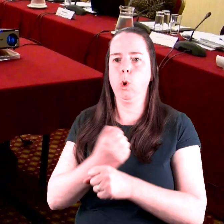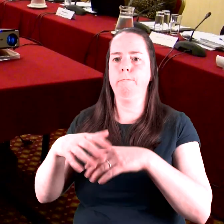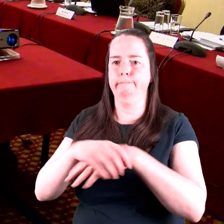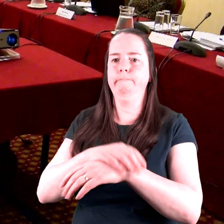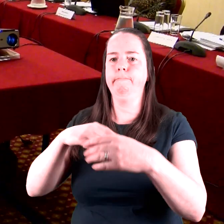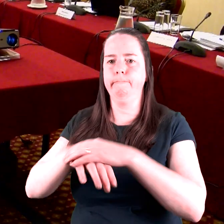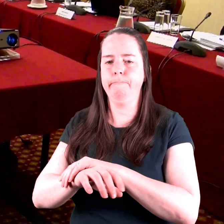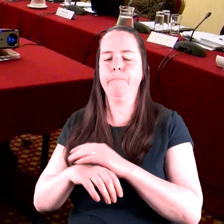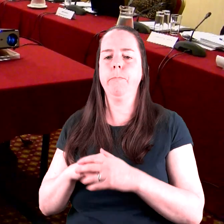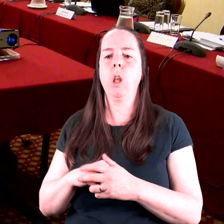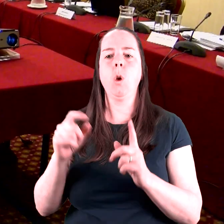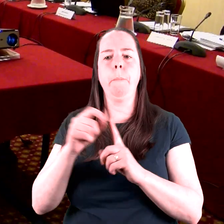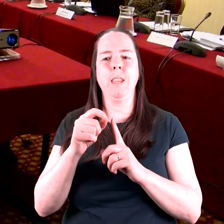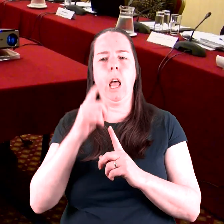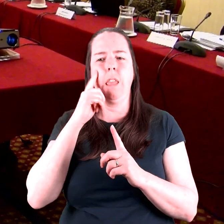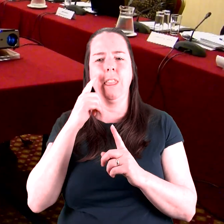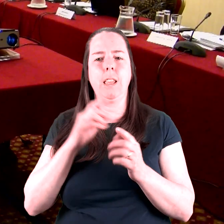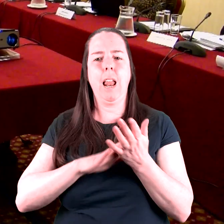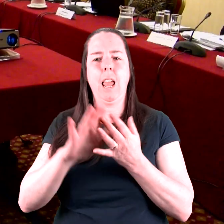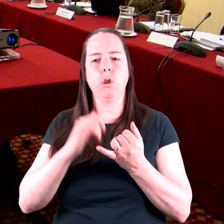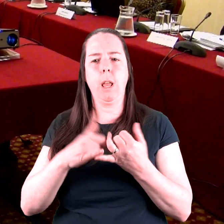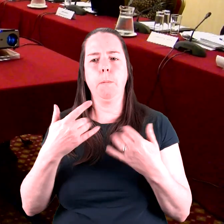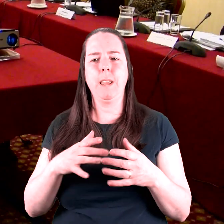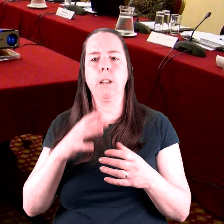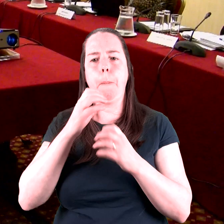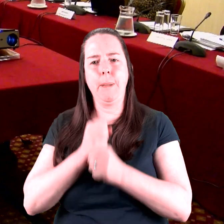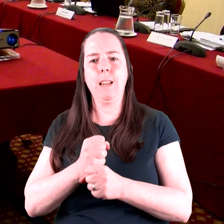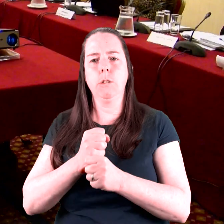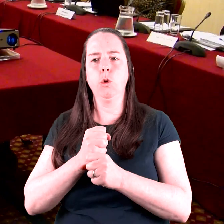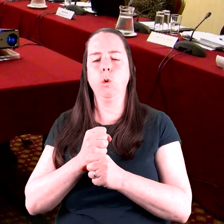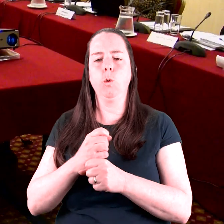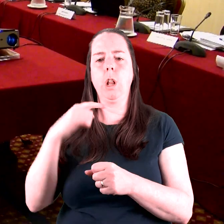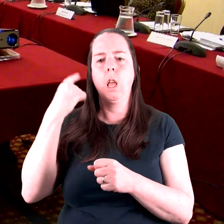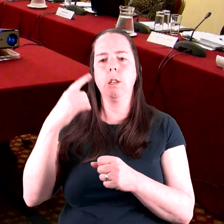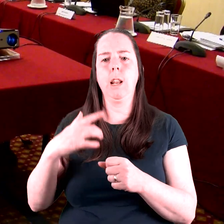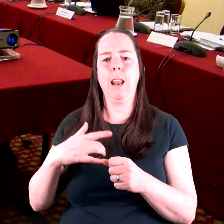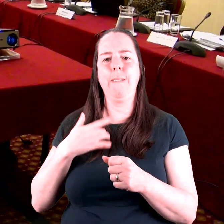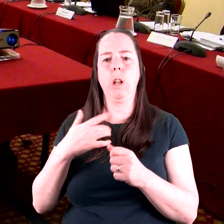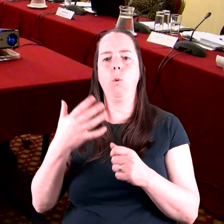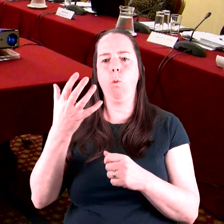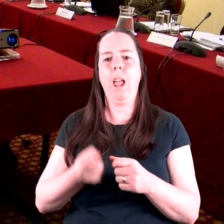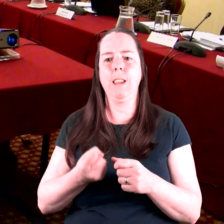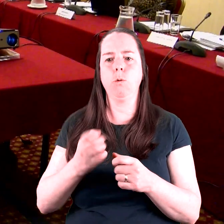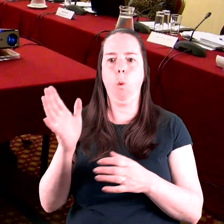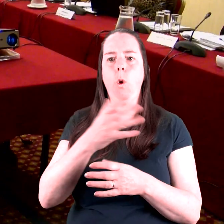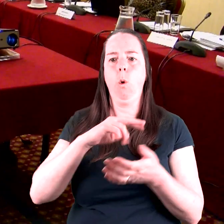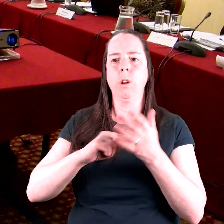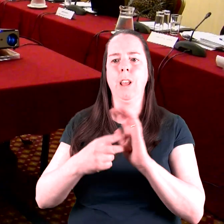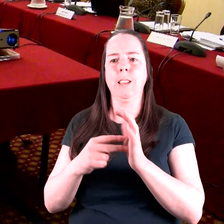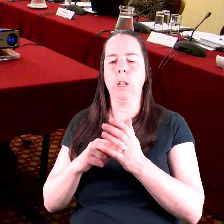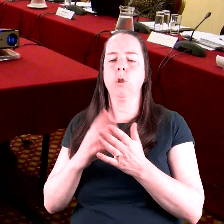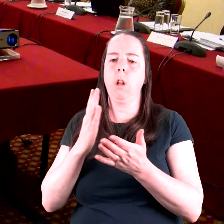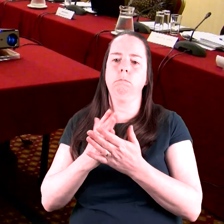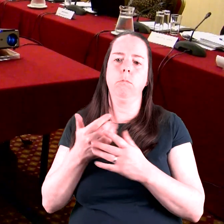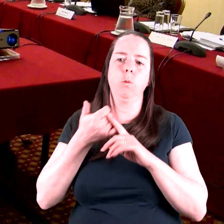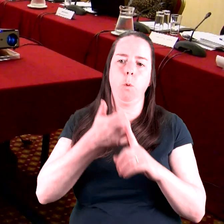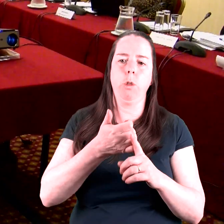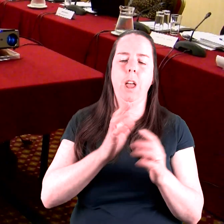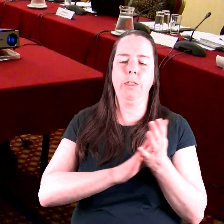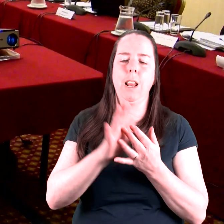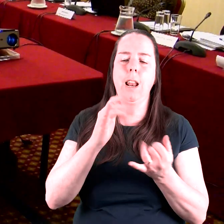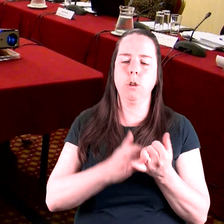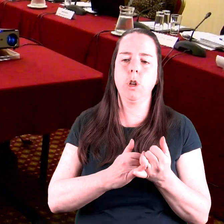So Peter, I think we have in the NHS committed to the London living wage in all of our organisations. So obviously we support